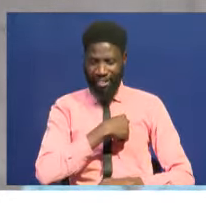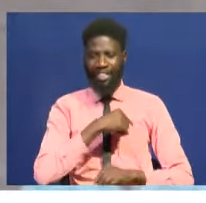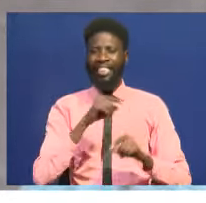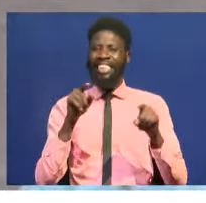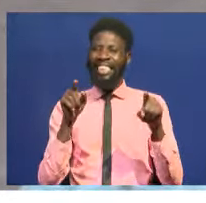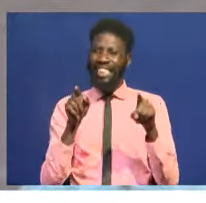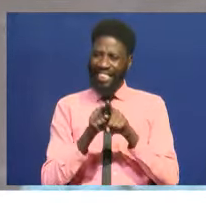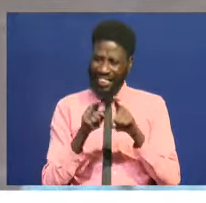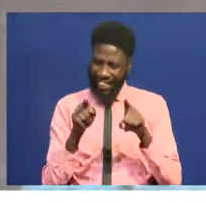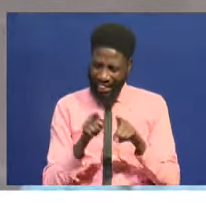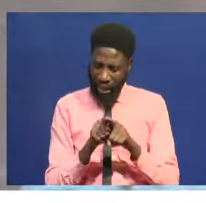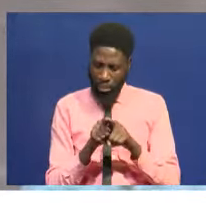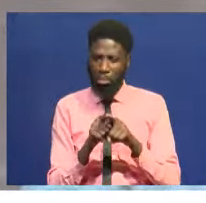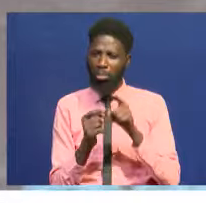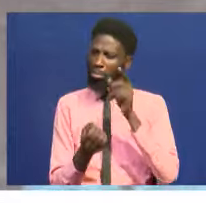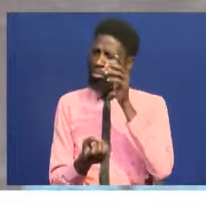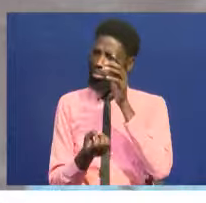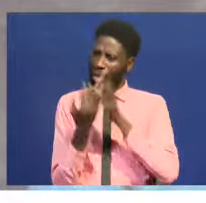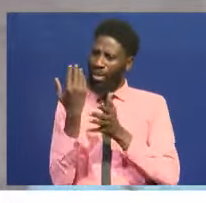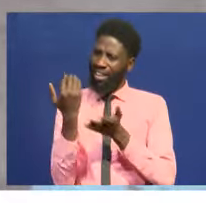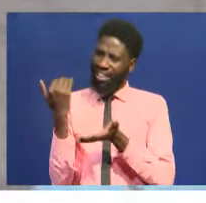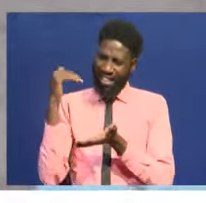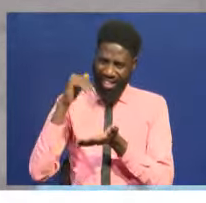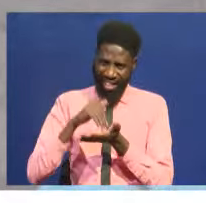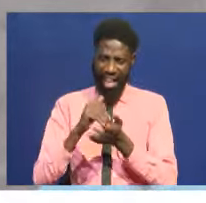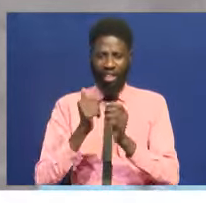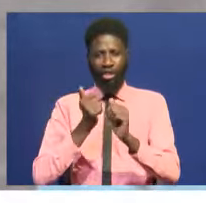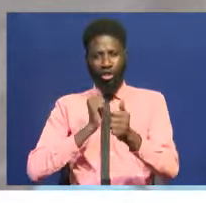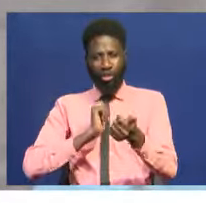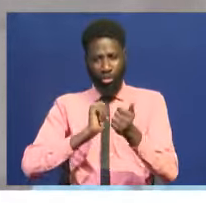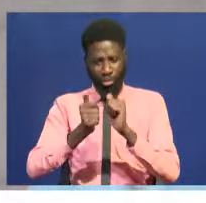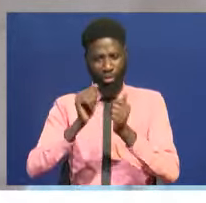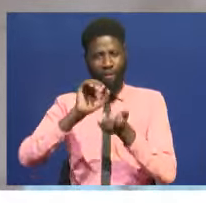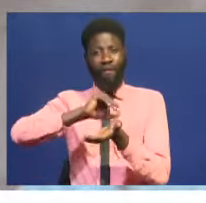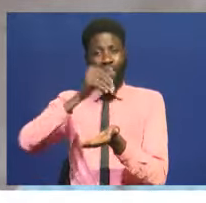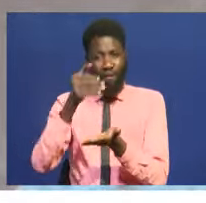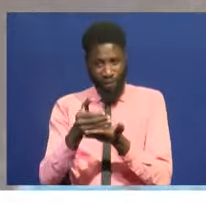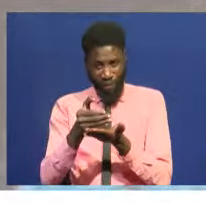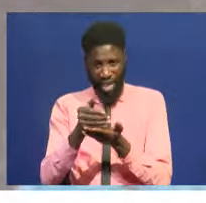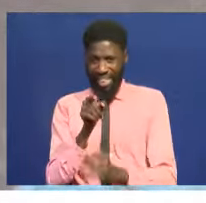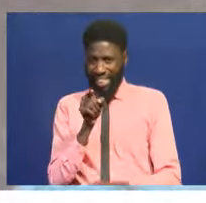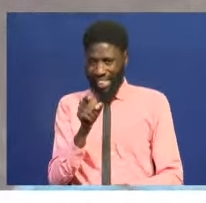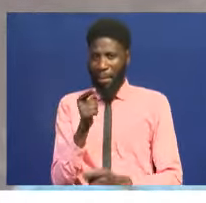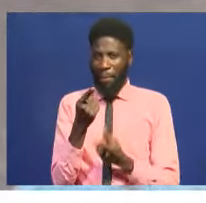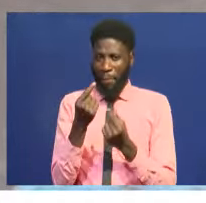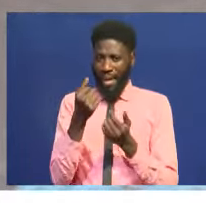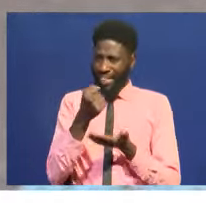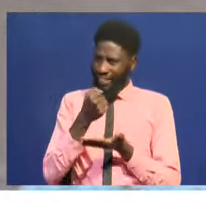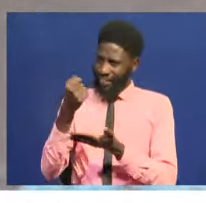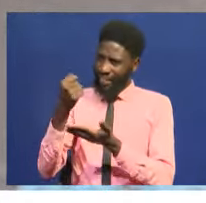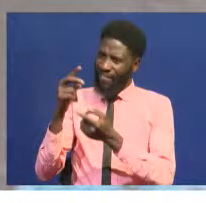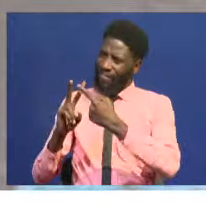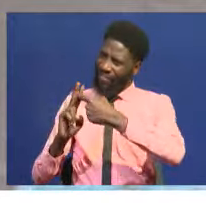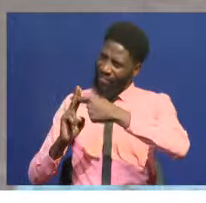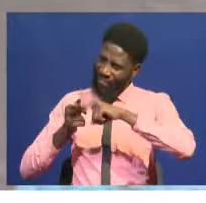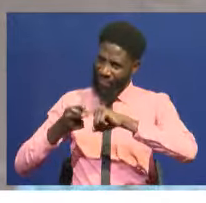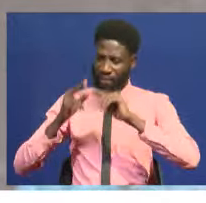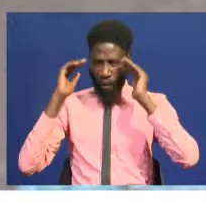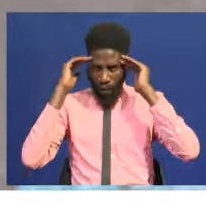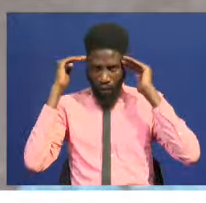reinstated sports fund to deal with only matters sports.